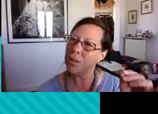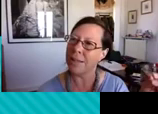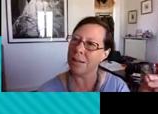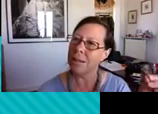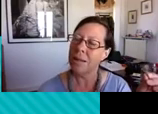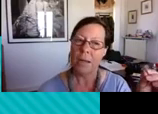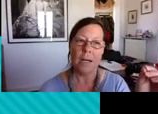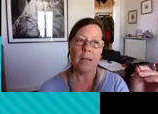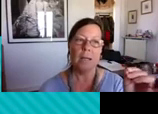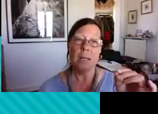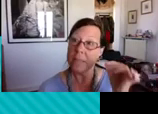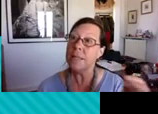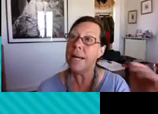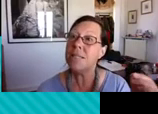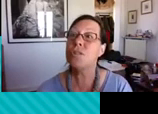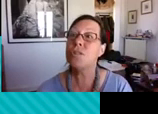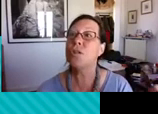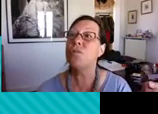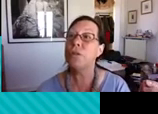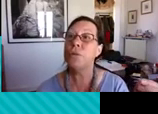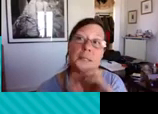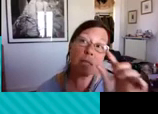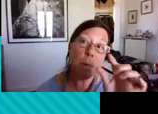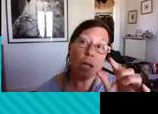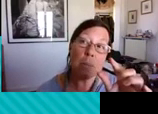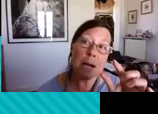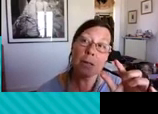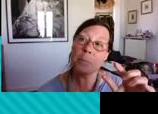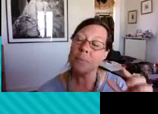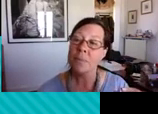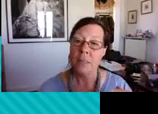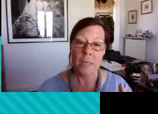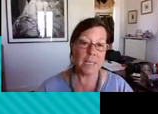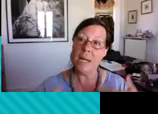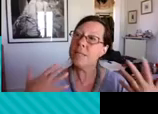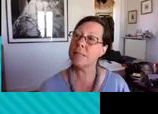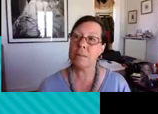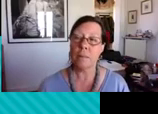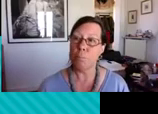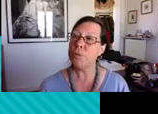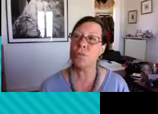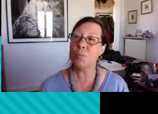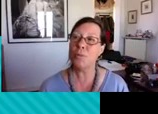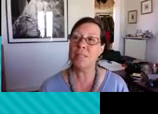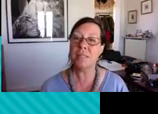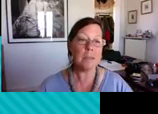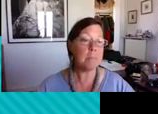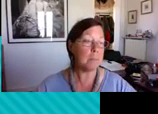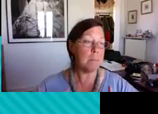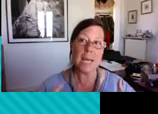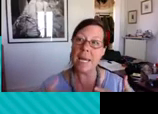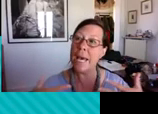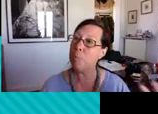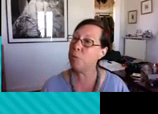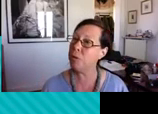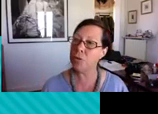said earlier. Sunlight is good for you in a small amount. It does boost your immune system. It